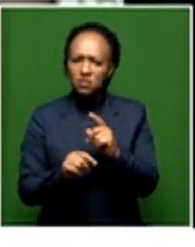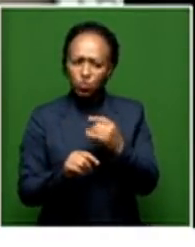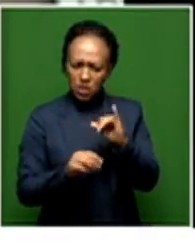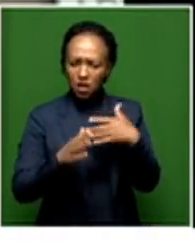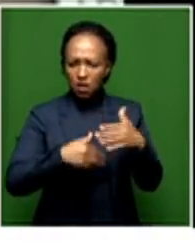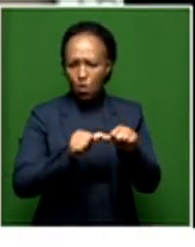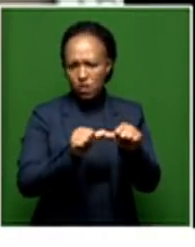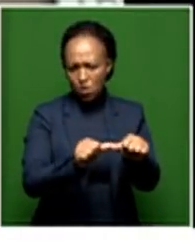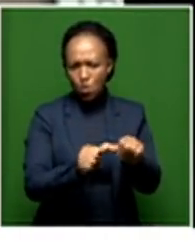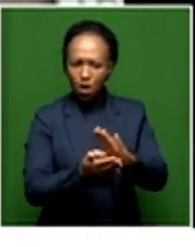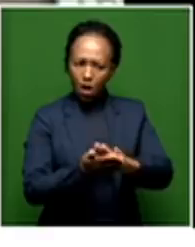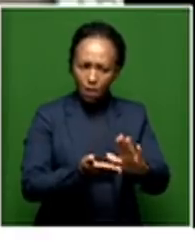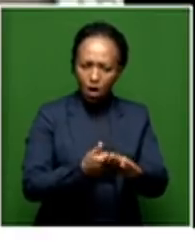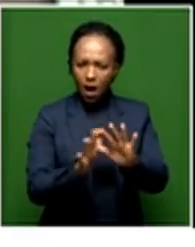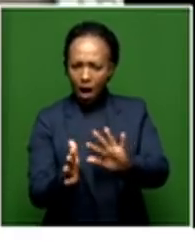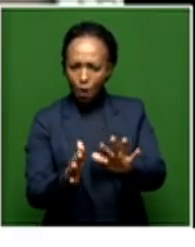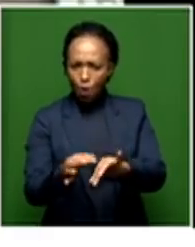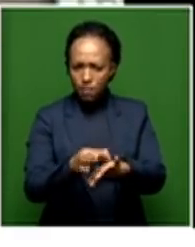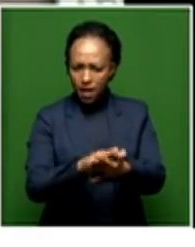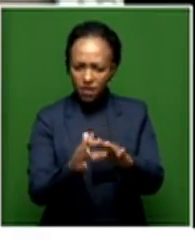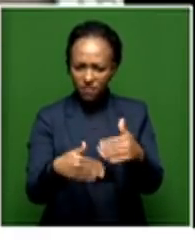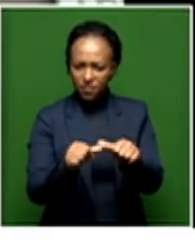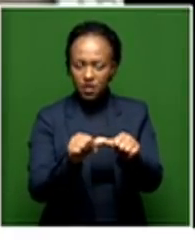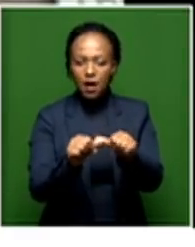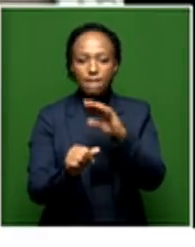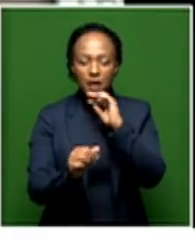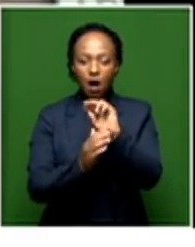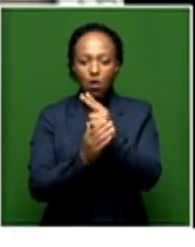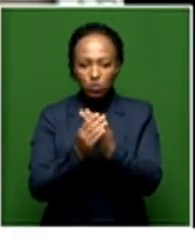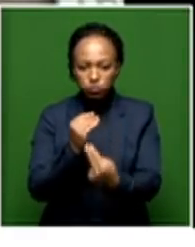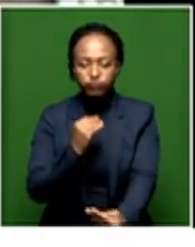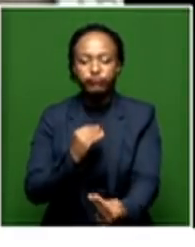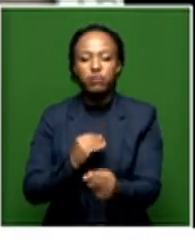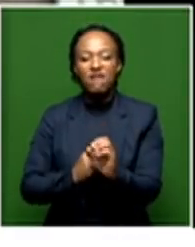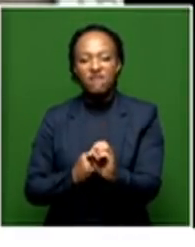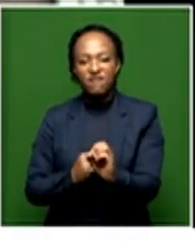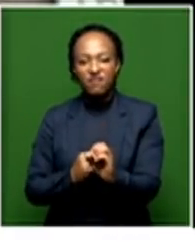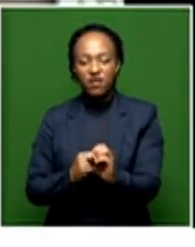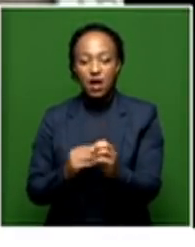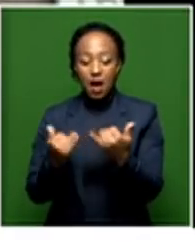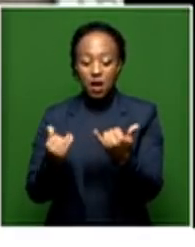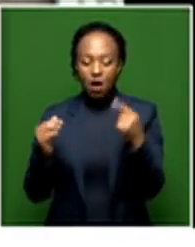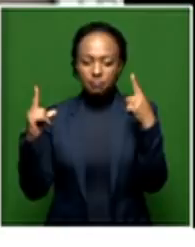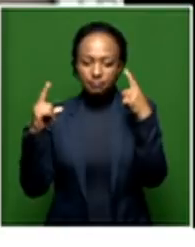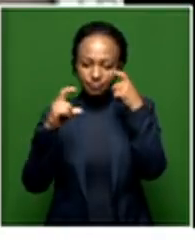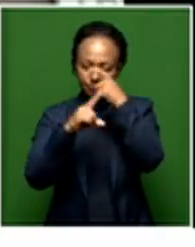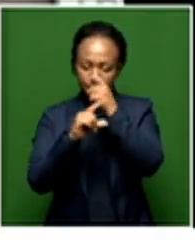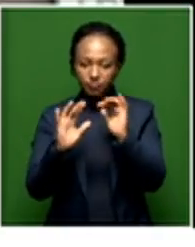culture prescribes. So that is where the dualism comes in. The complication that comes with